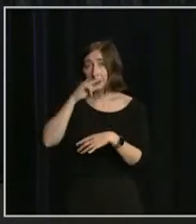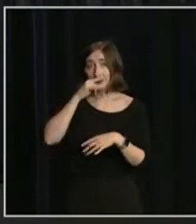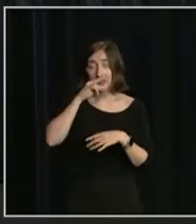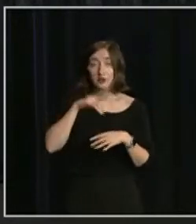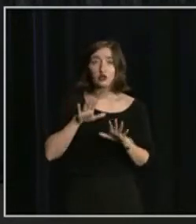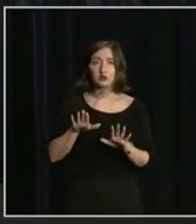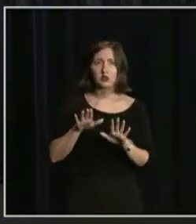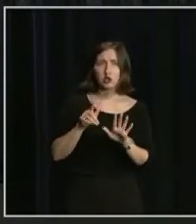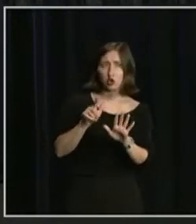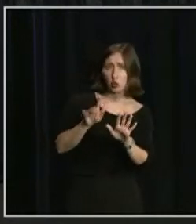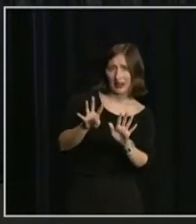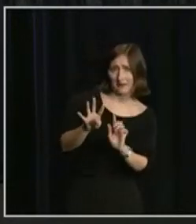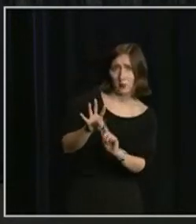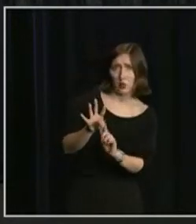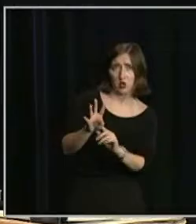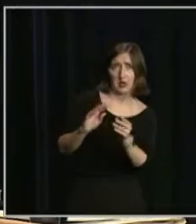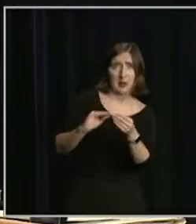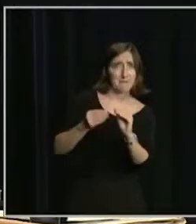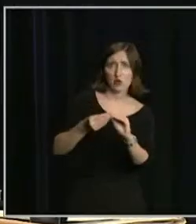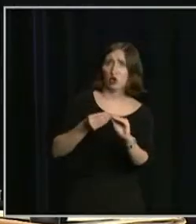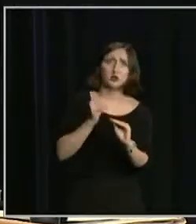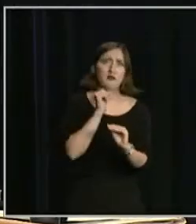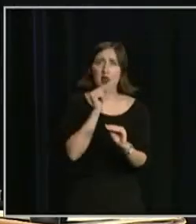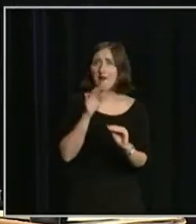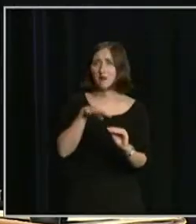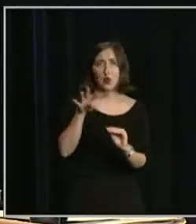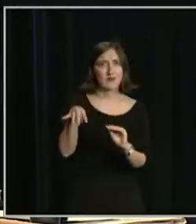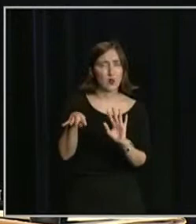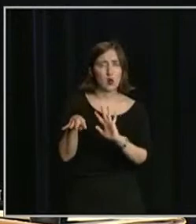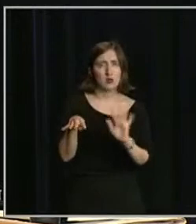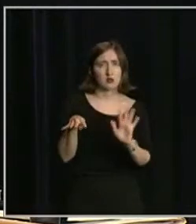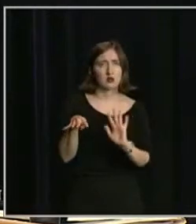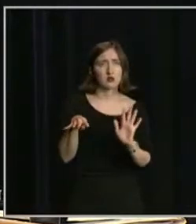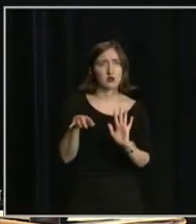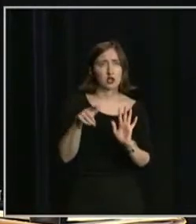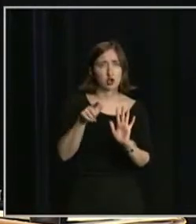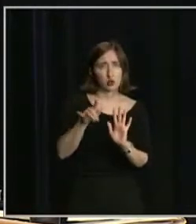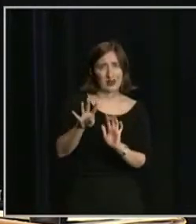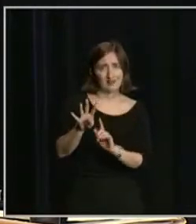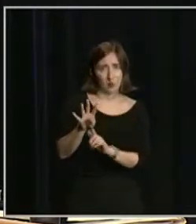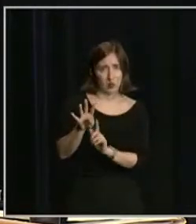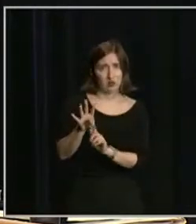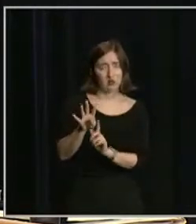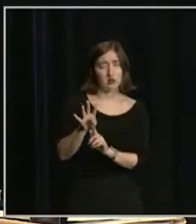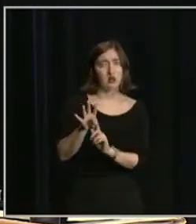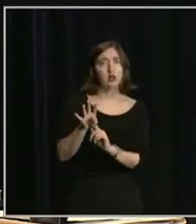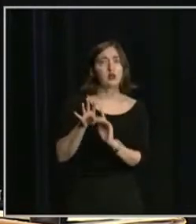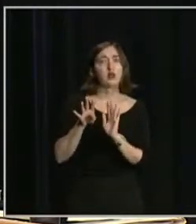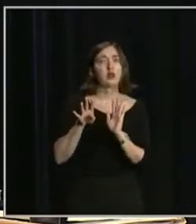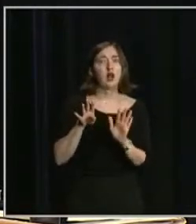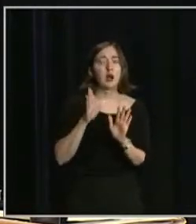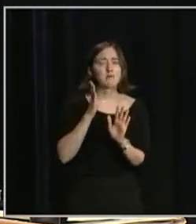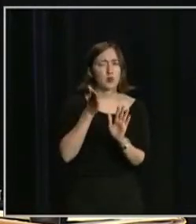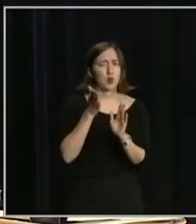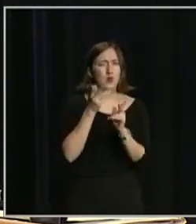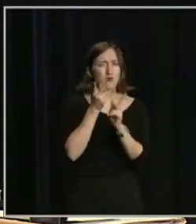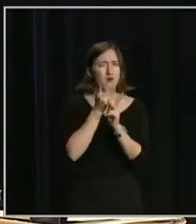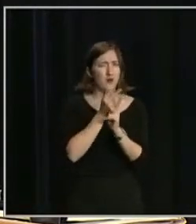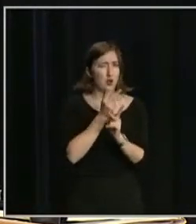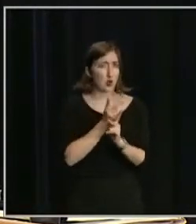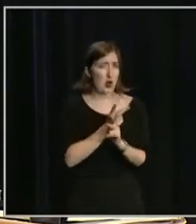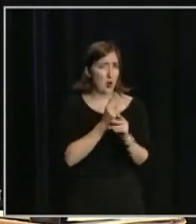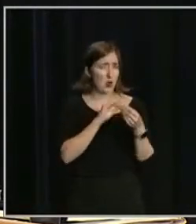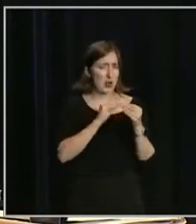actual number is 24 that we have 24. pediatric cases, not 44. and we can find out the actual breakdown of those